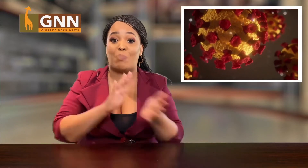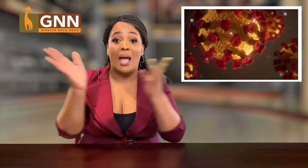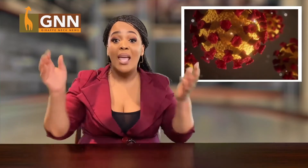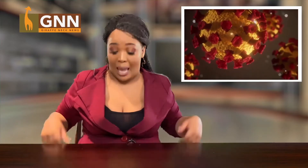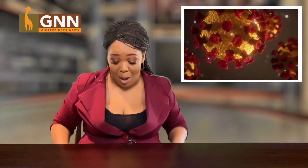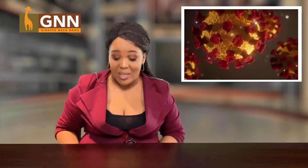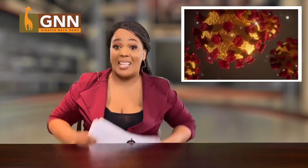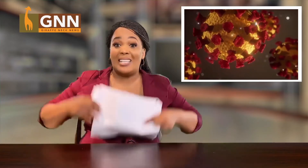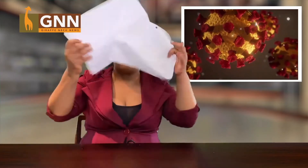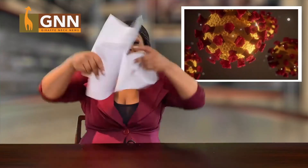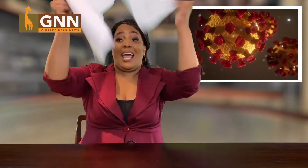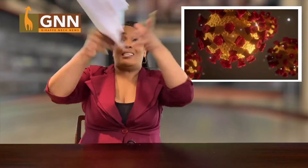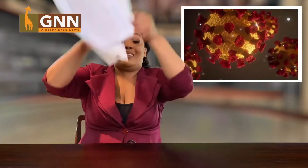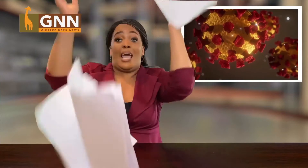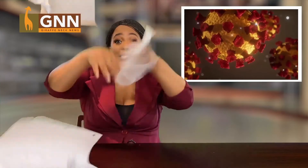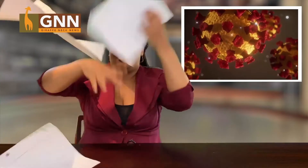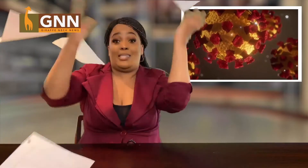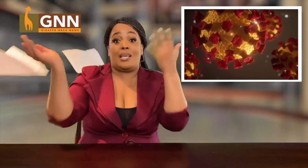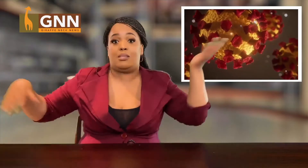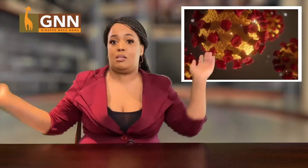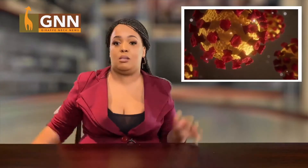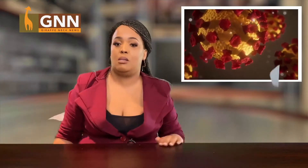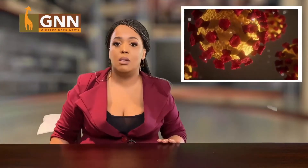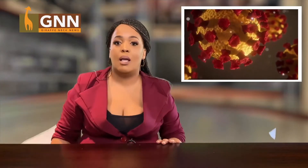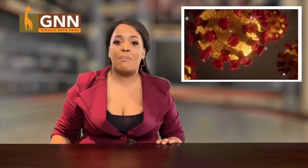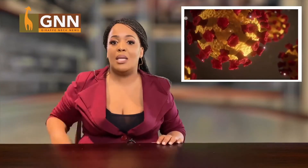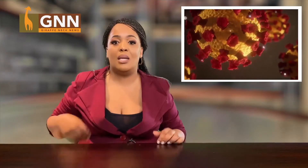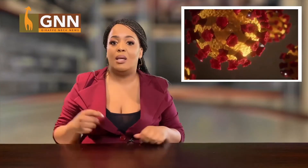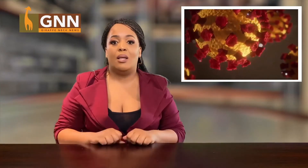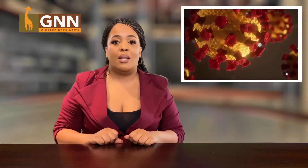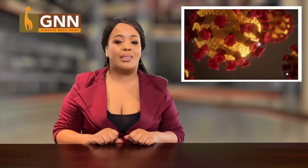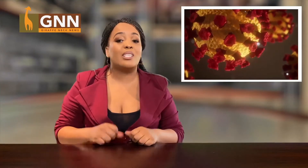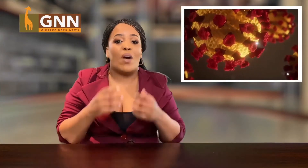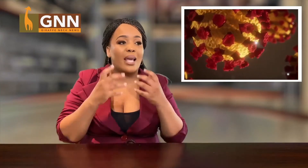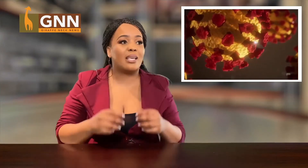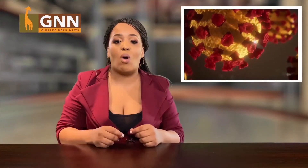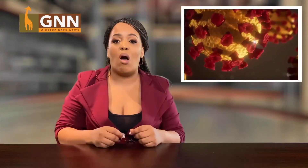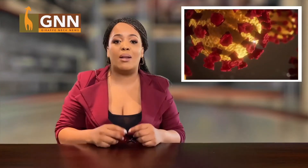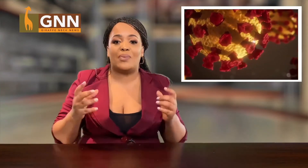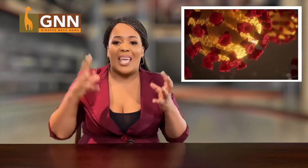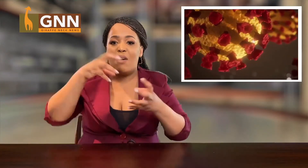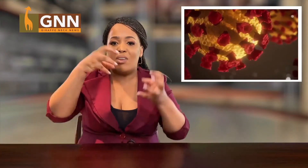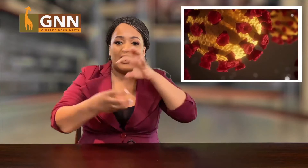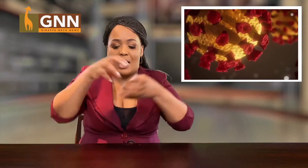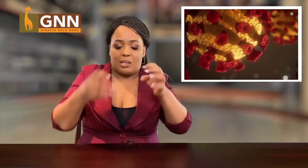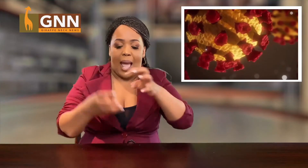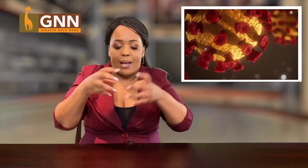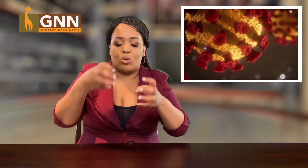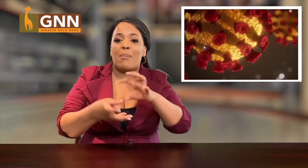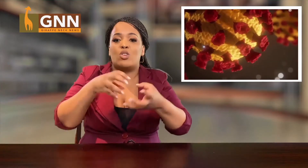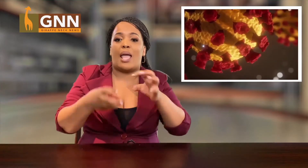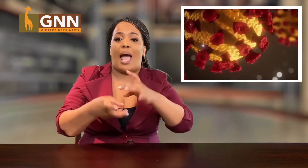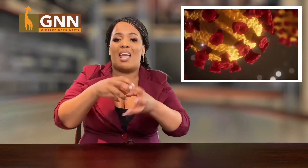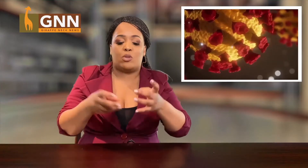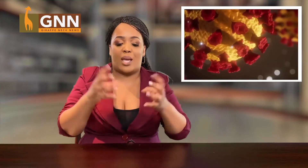call it, just came out and then just. I mean, this virus, it's all like everything just,